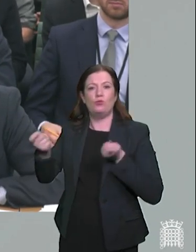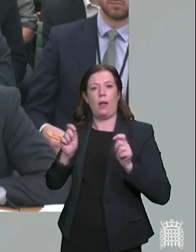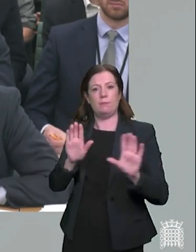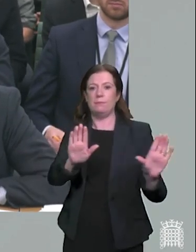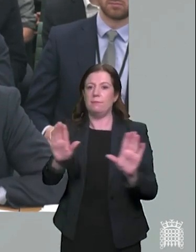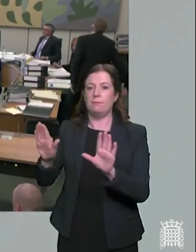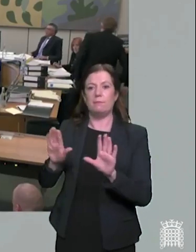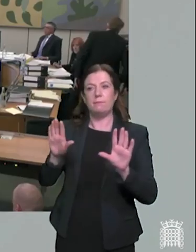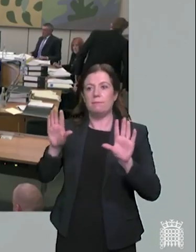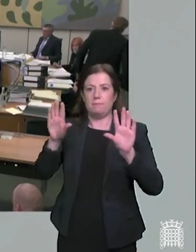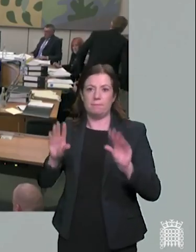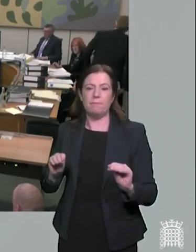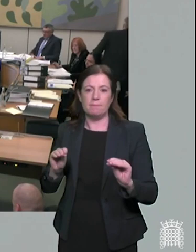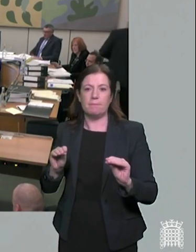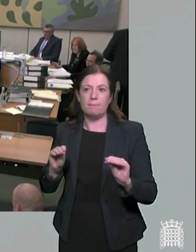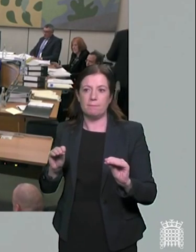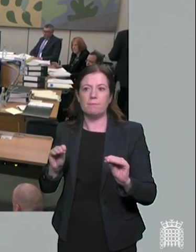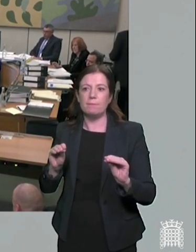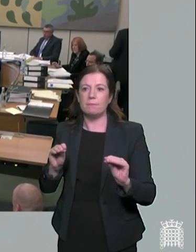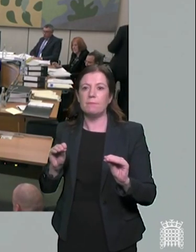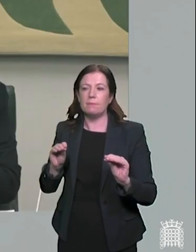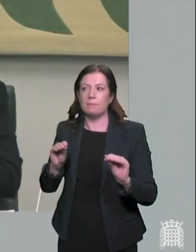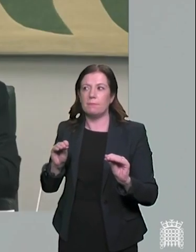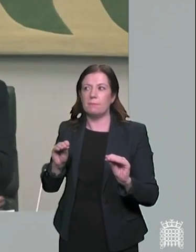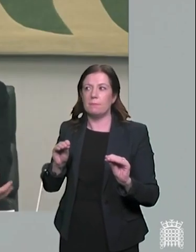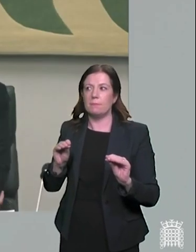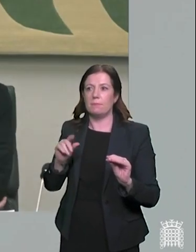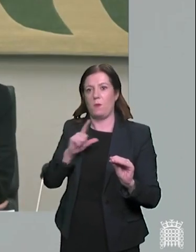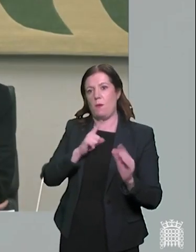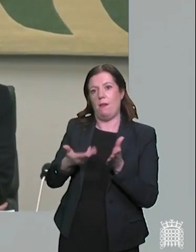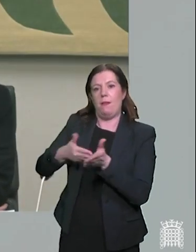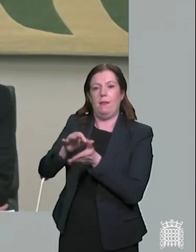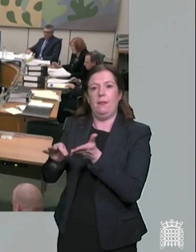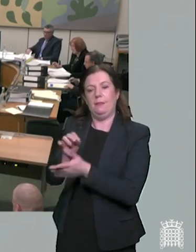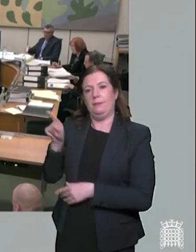Order. I'm afraid we have to suspend the committee again. There's a division in the Commons.